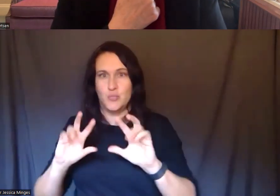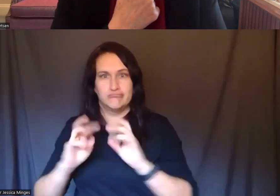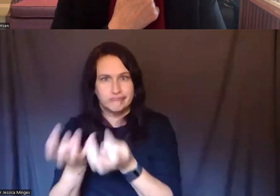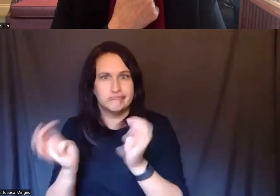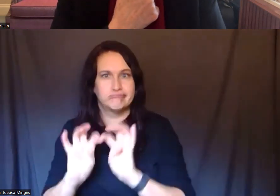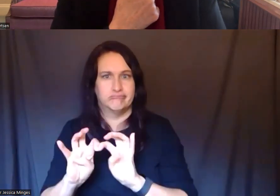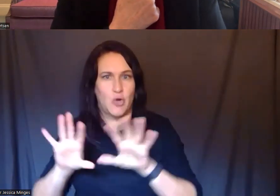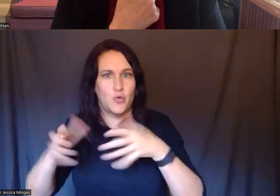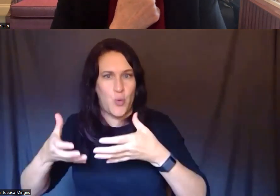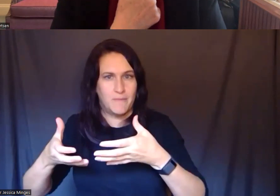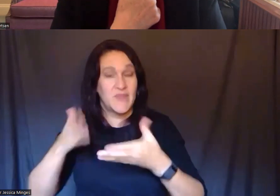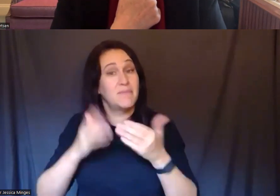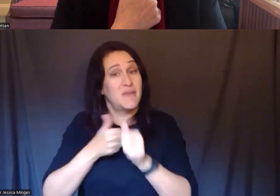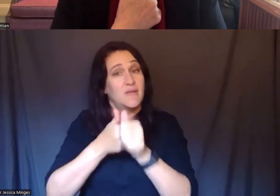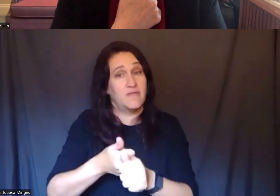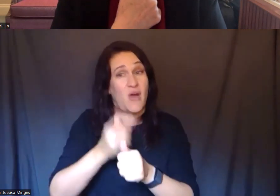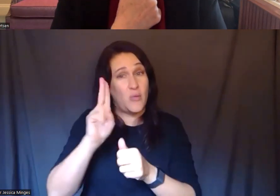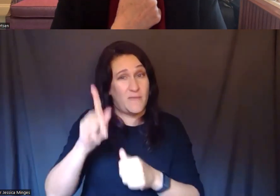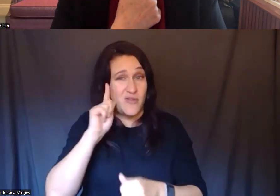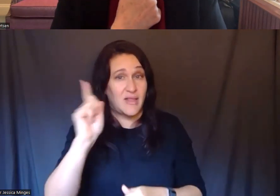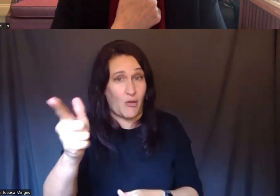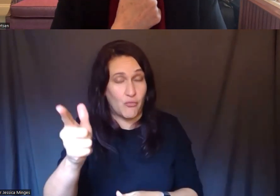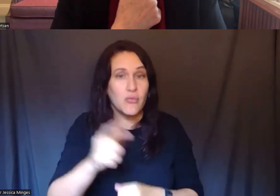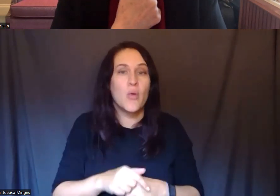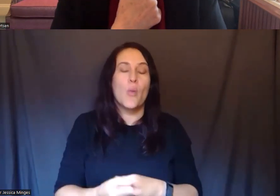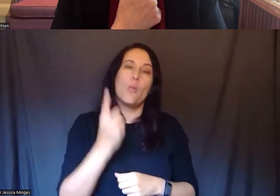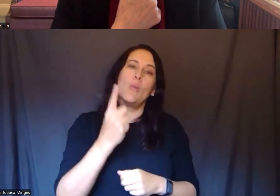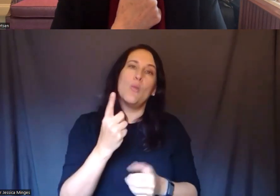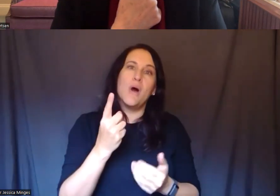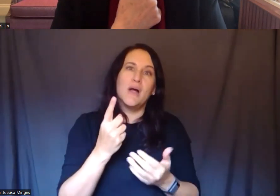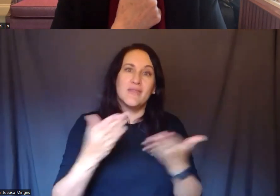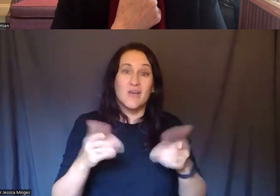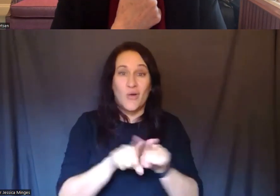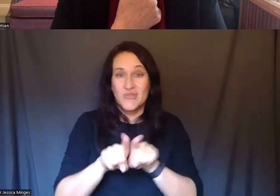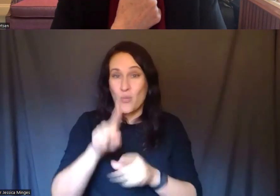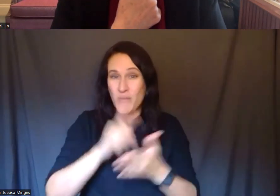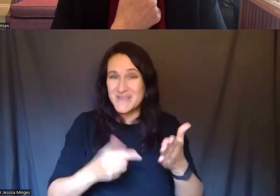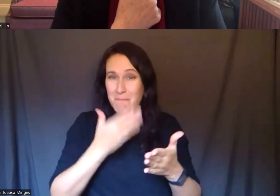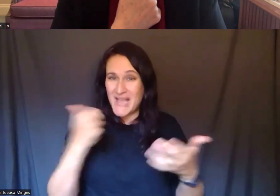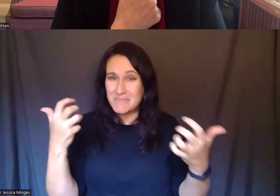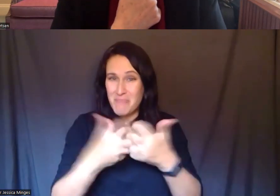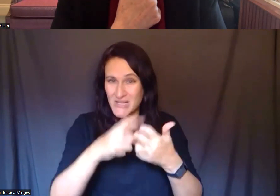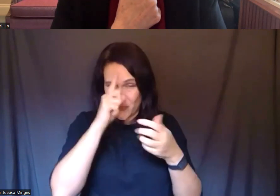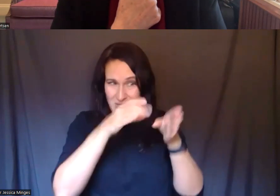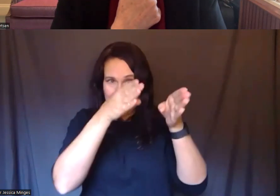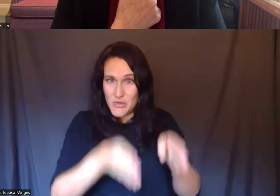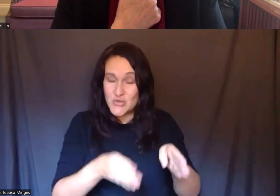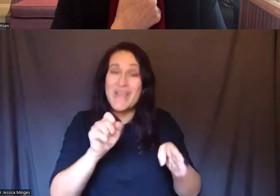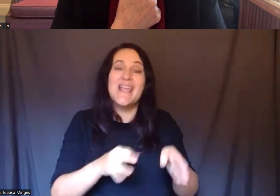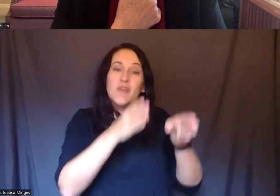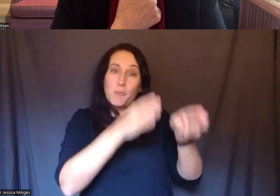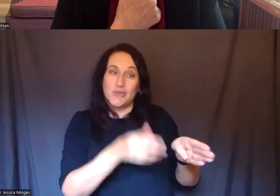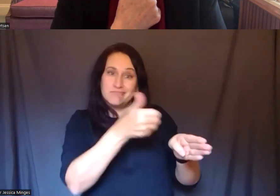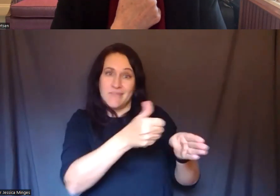be a future follow-up. One of the things is thinking about what is the best match for an individual. So if you have an individual with